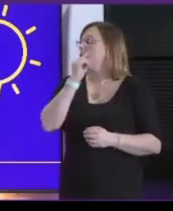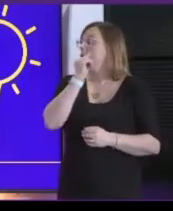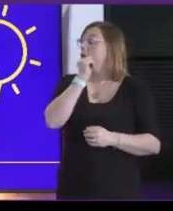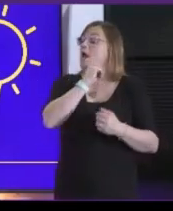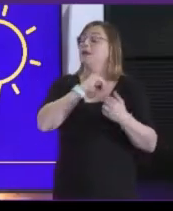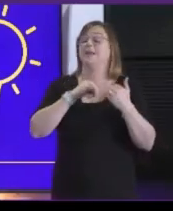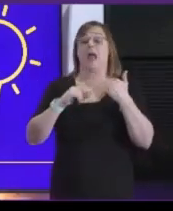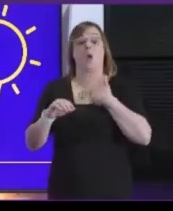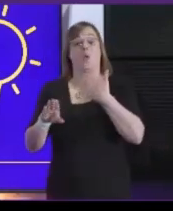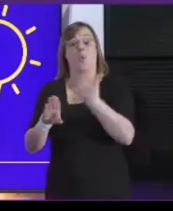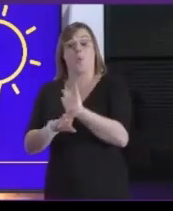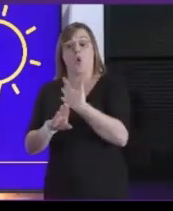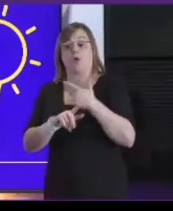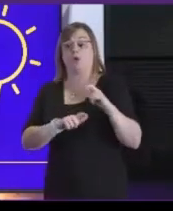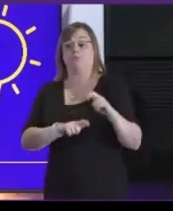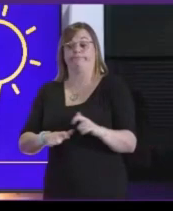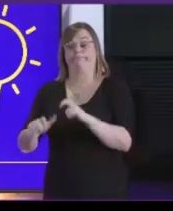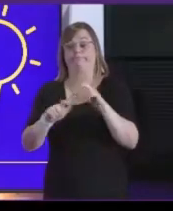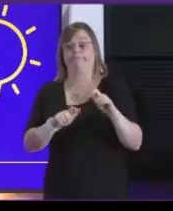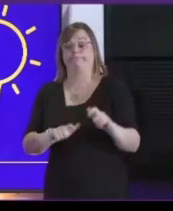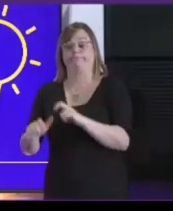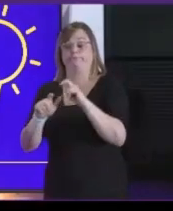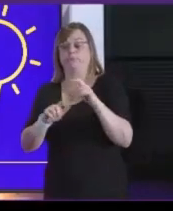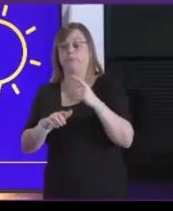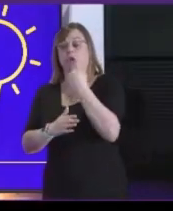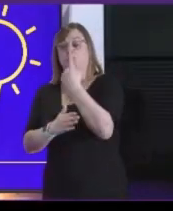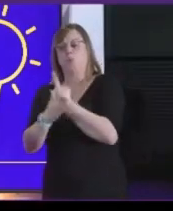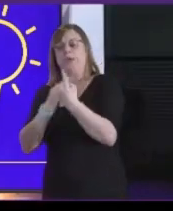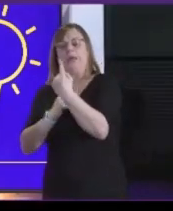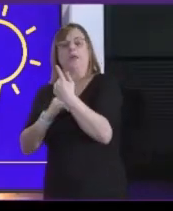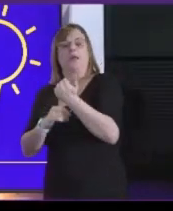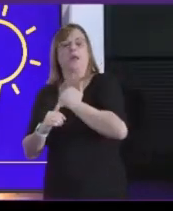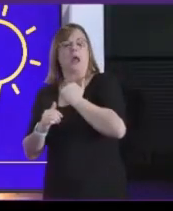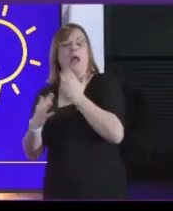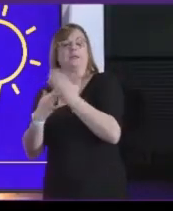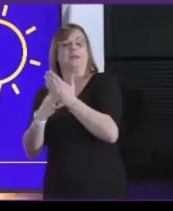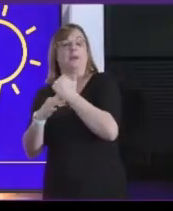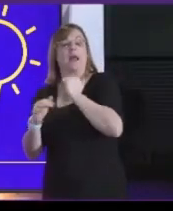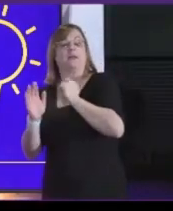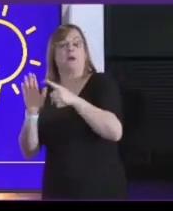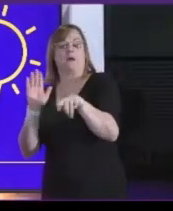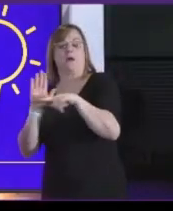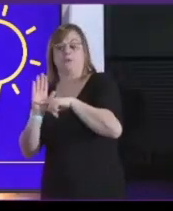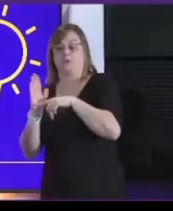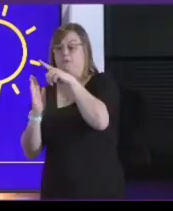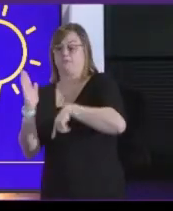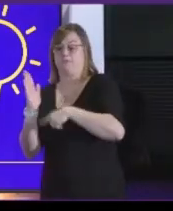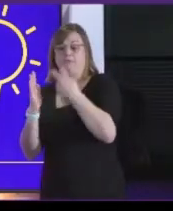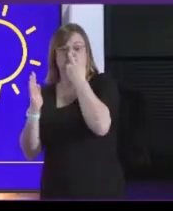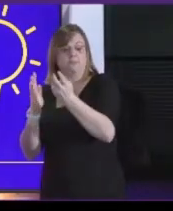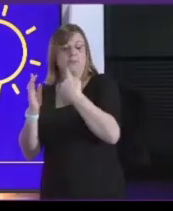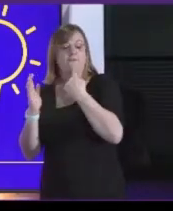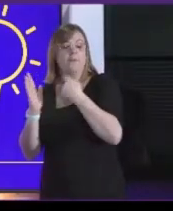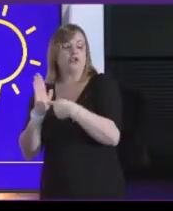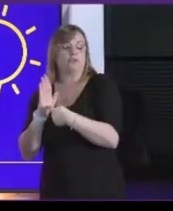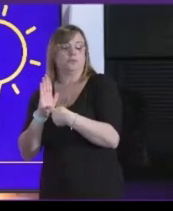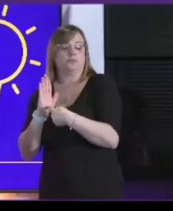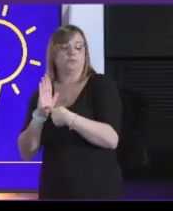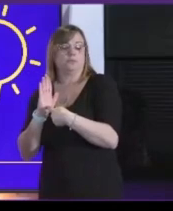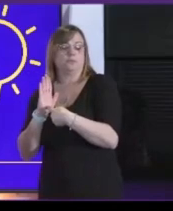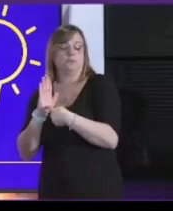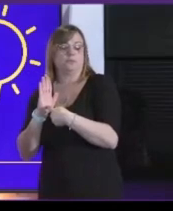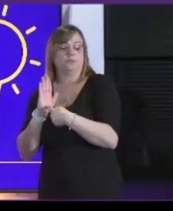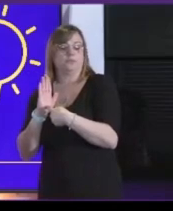unfolds, the unique part of the Accessible Canada Act is that right now it doesn't say very much. But what it does